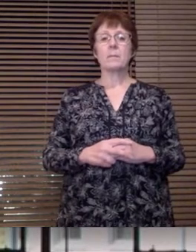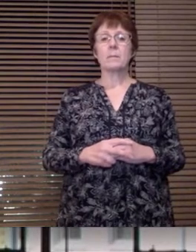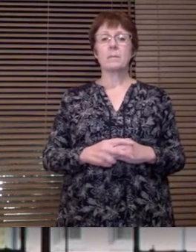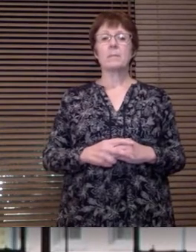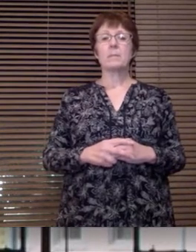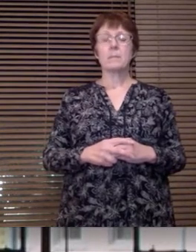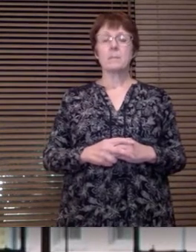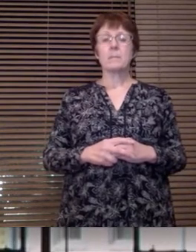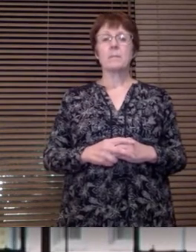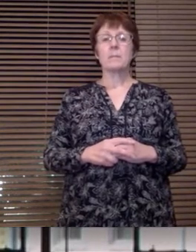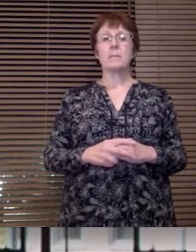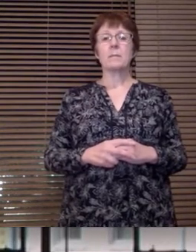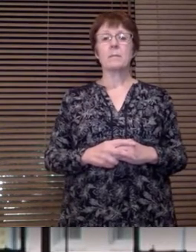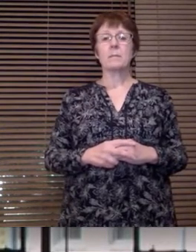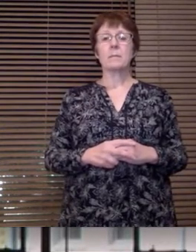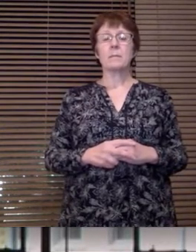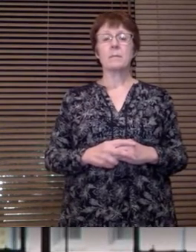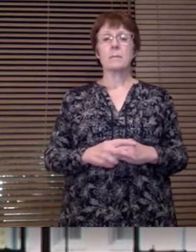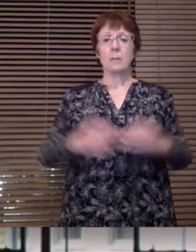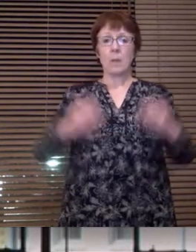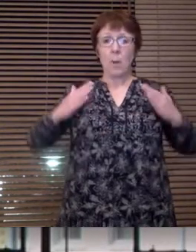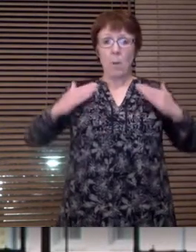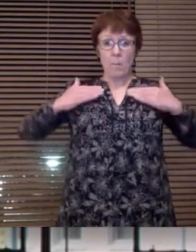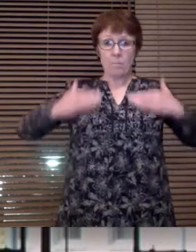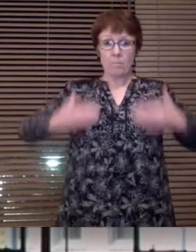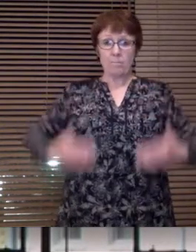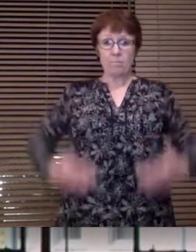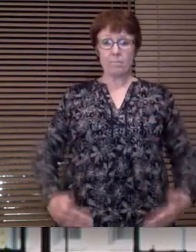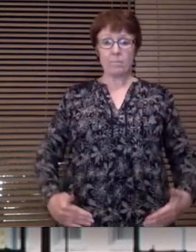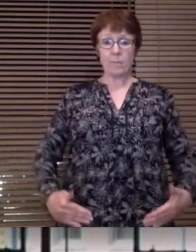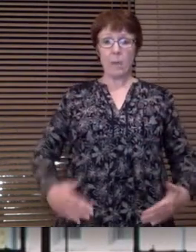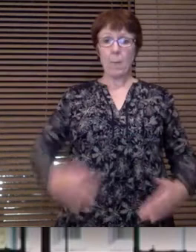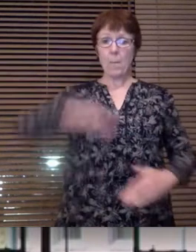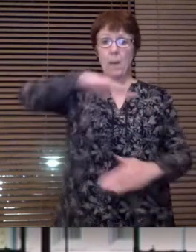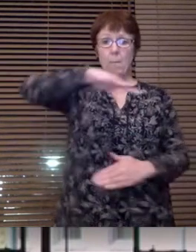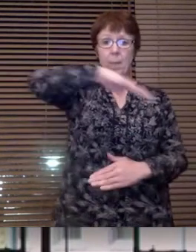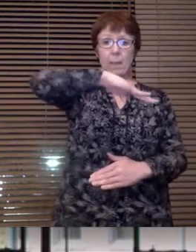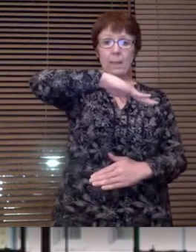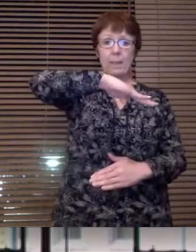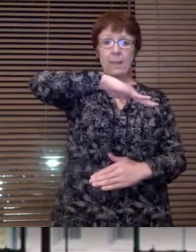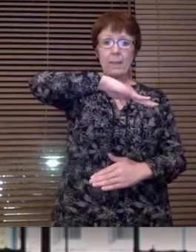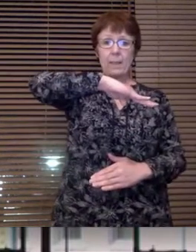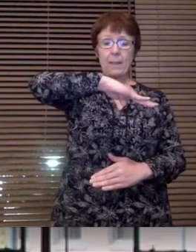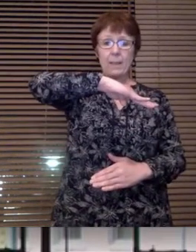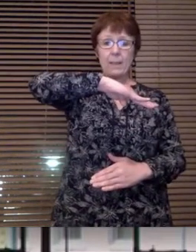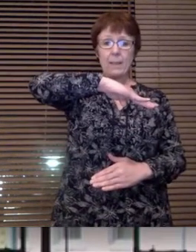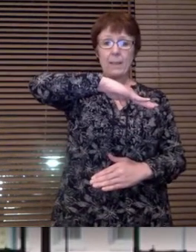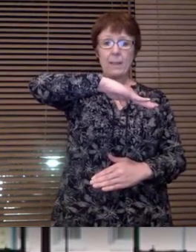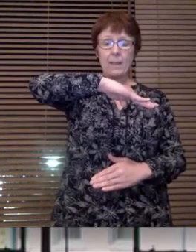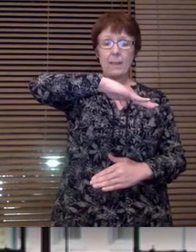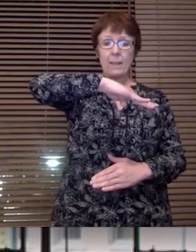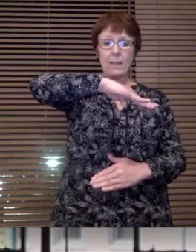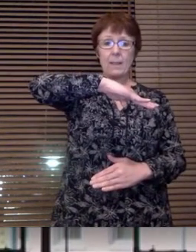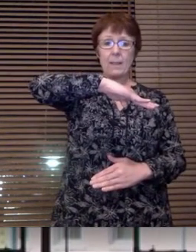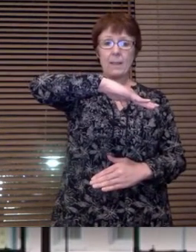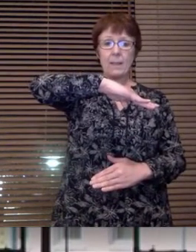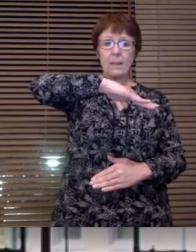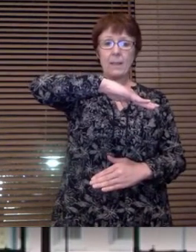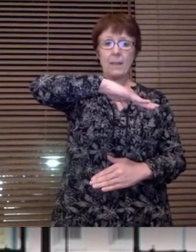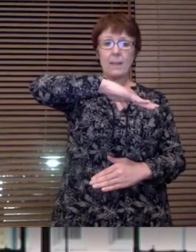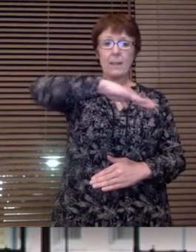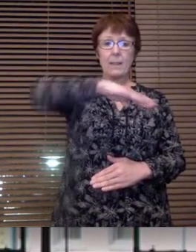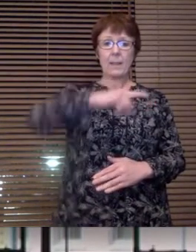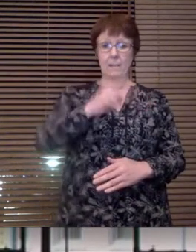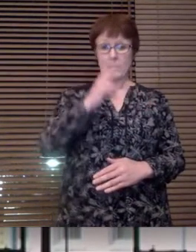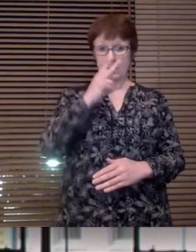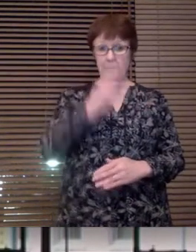and relaxing the thing. The core does not move, you know, we don't arch our back, bend our legs, we keep them tight, the core stays steady, and we're just